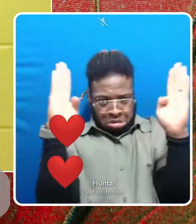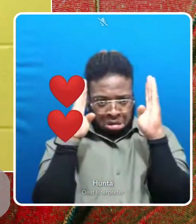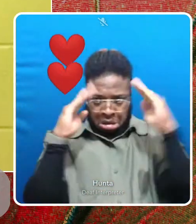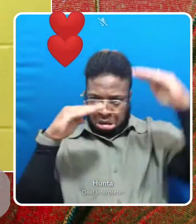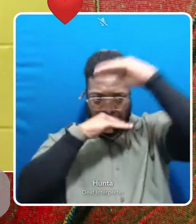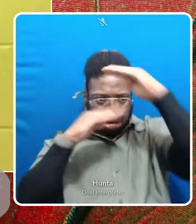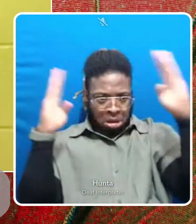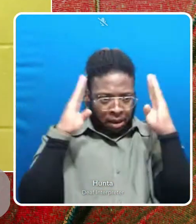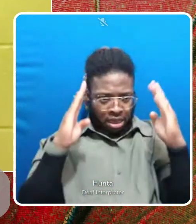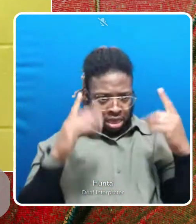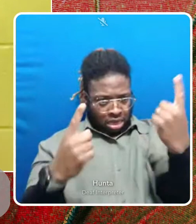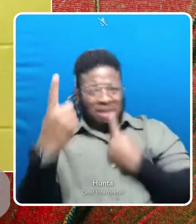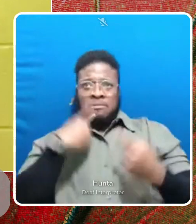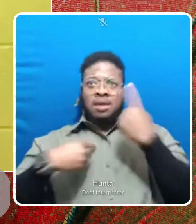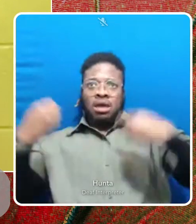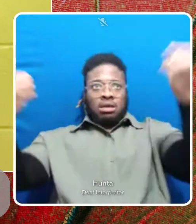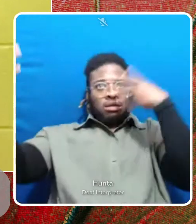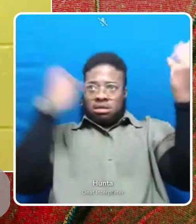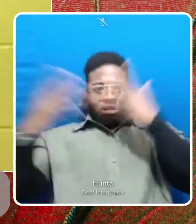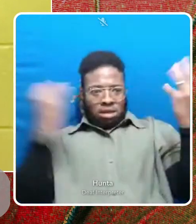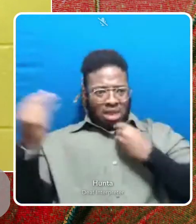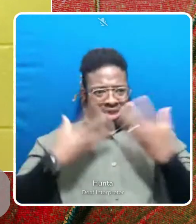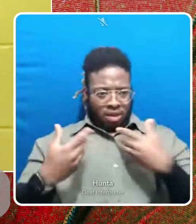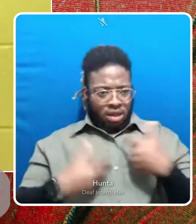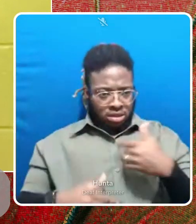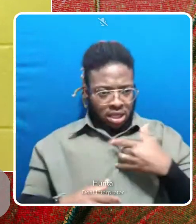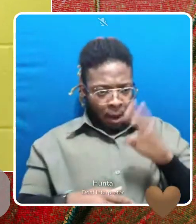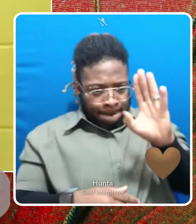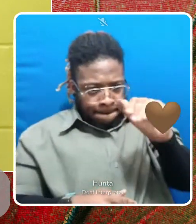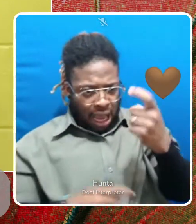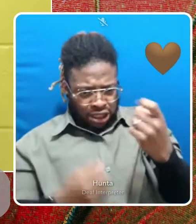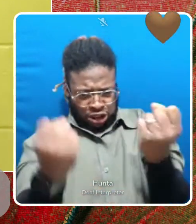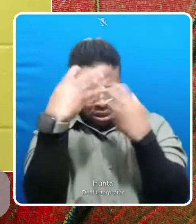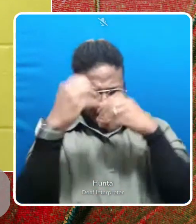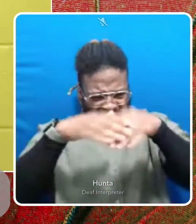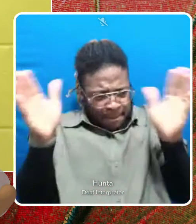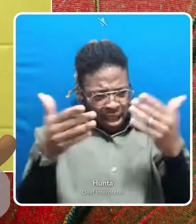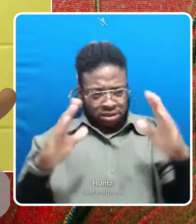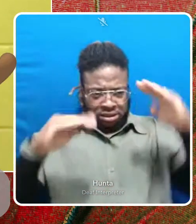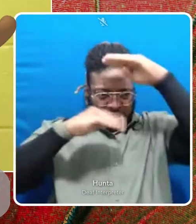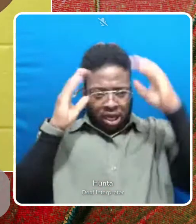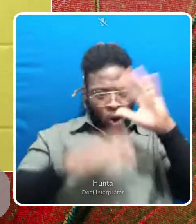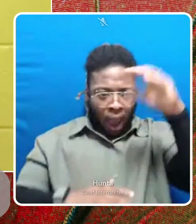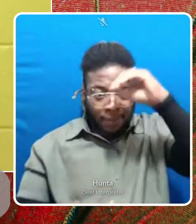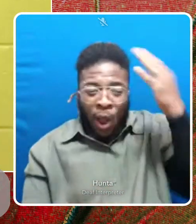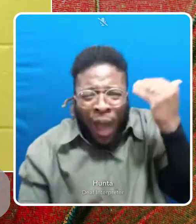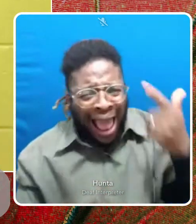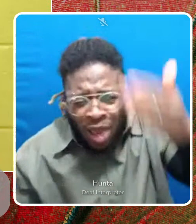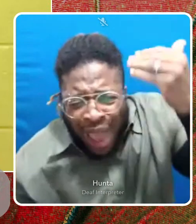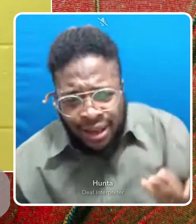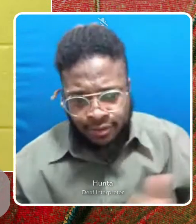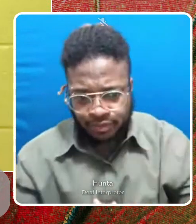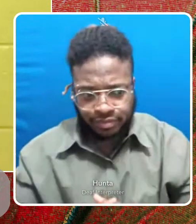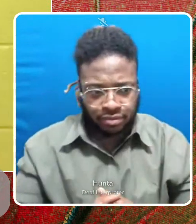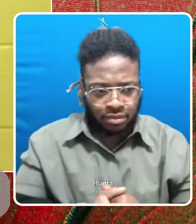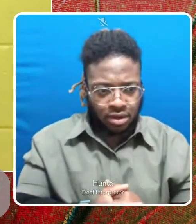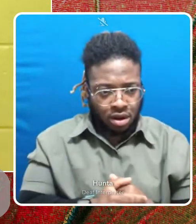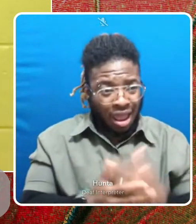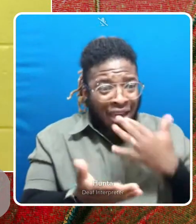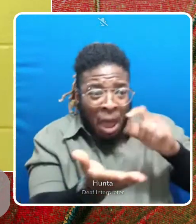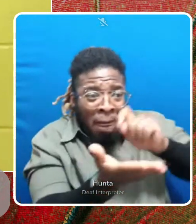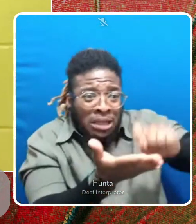a suggestion box for you to fill with your homemade opinions. Colored pens and glitter glue. I find if